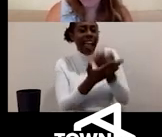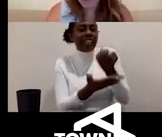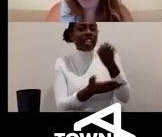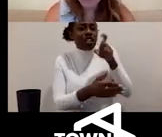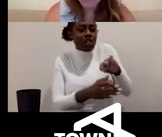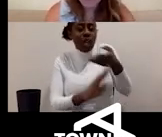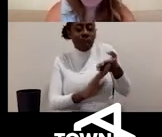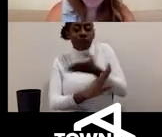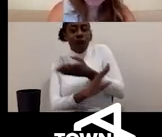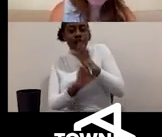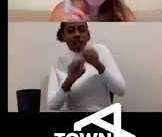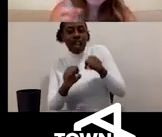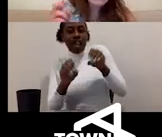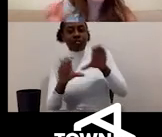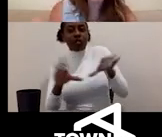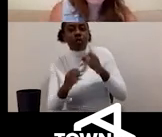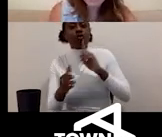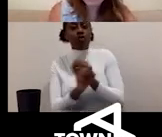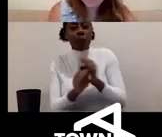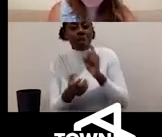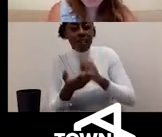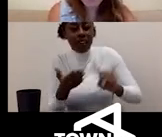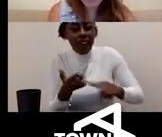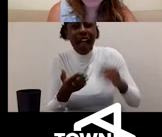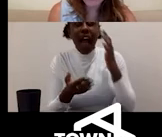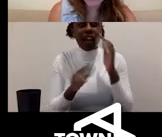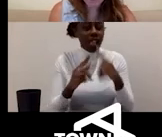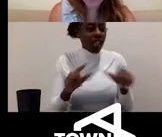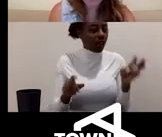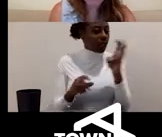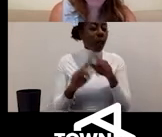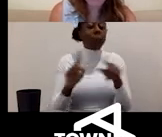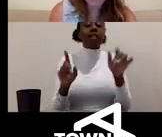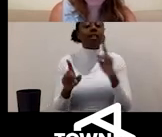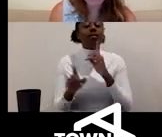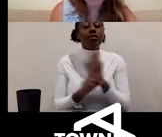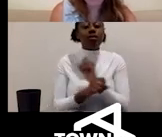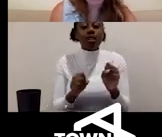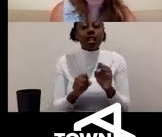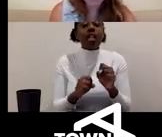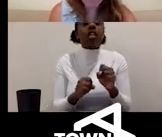that's what it is. And these assessments can include searches through